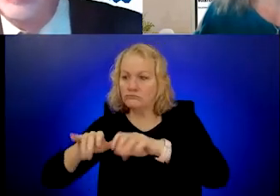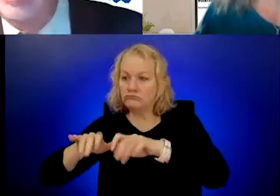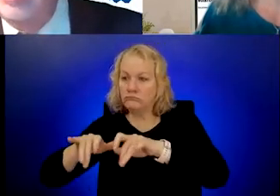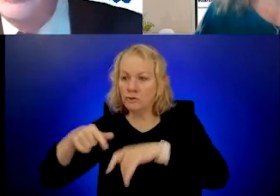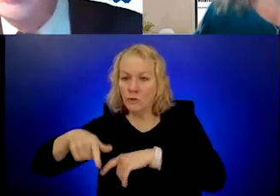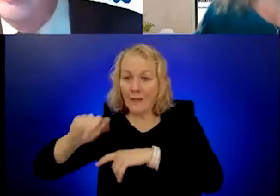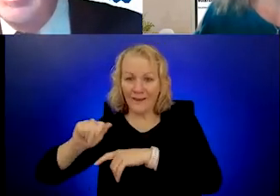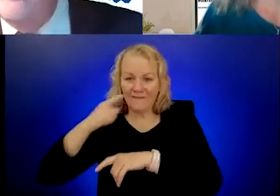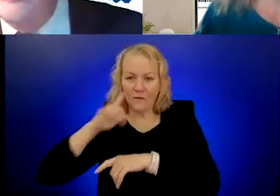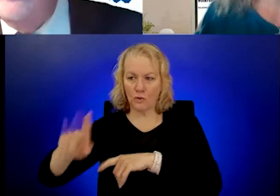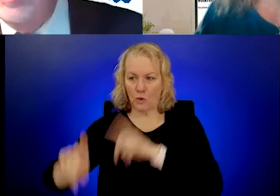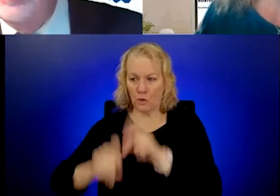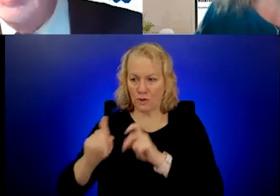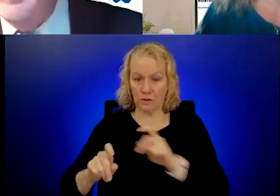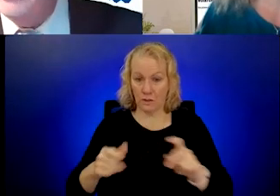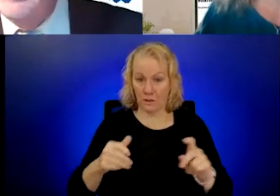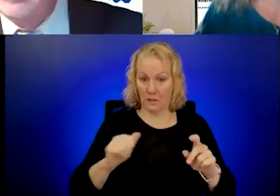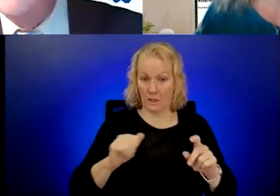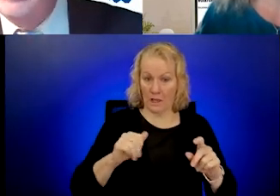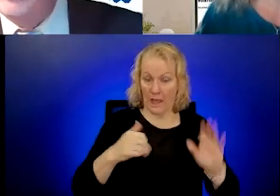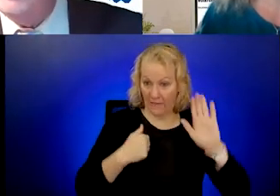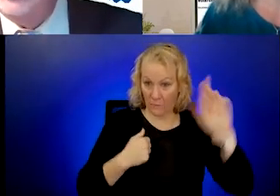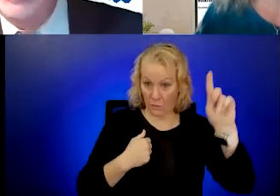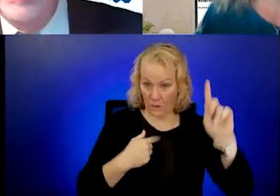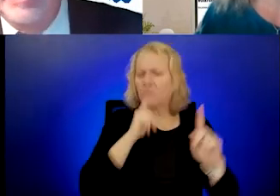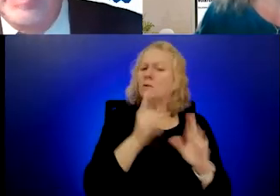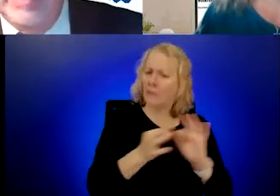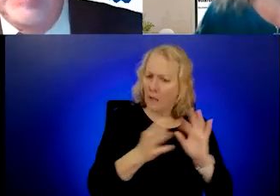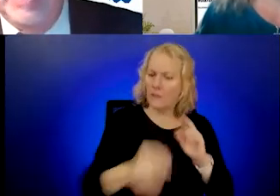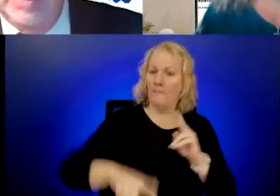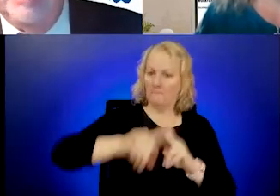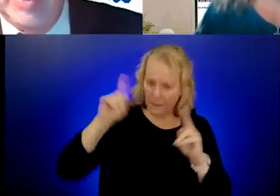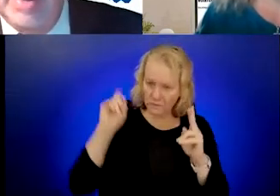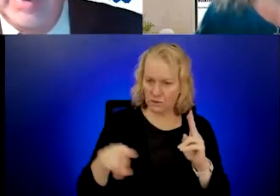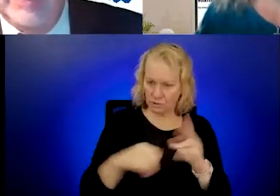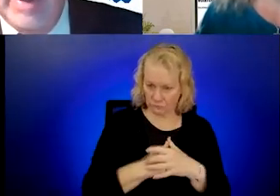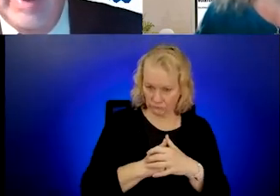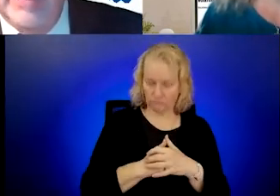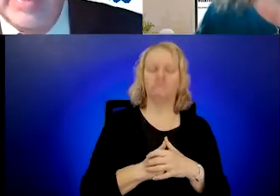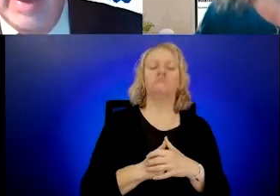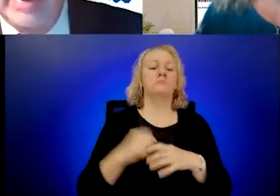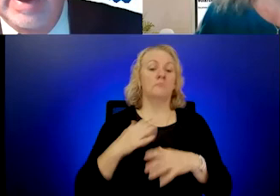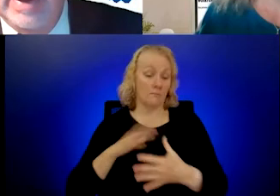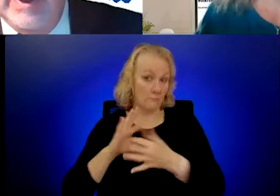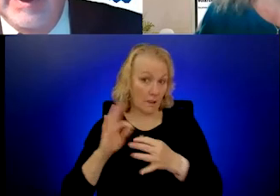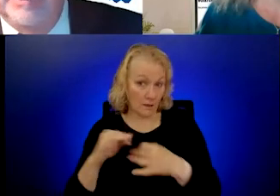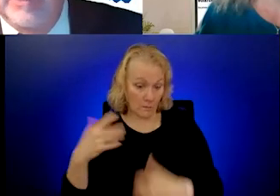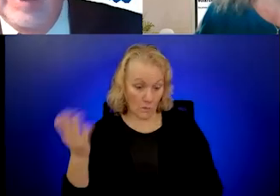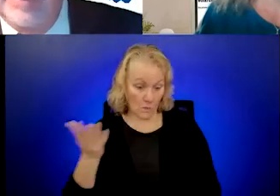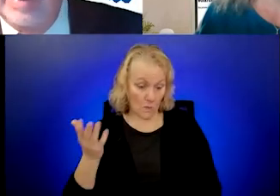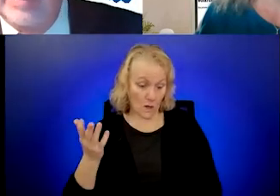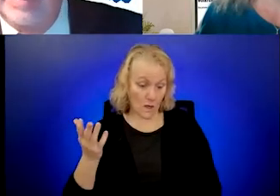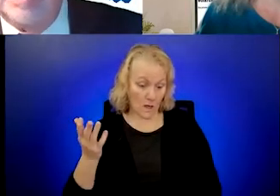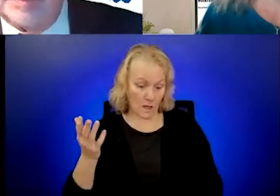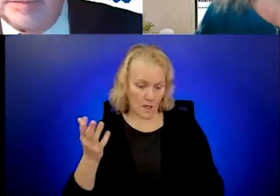here on Zoom. I have one for you. I actually have a comment and a question. Okay. The comment that I have is that